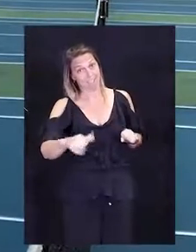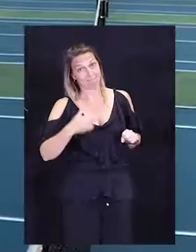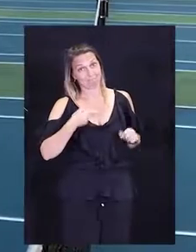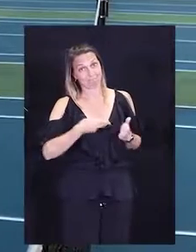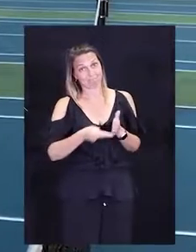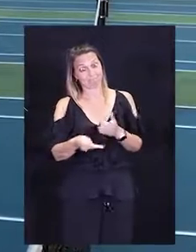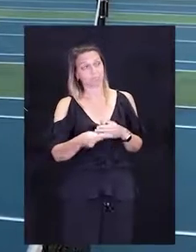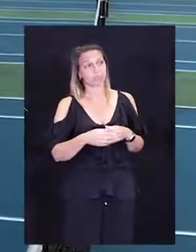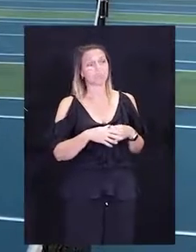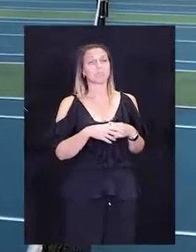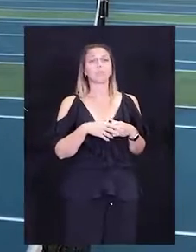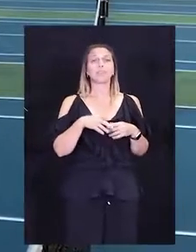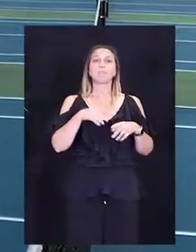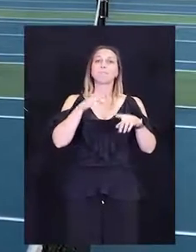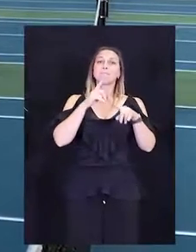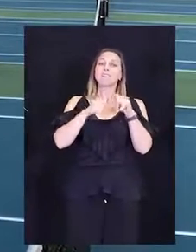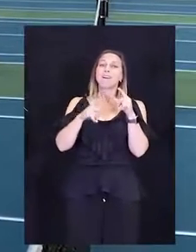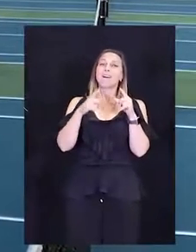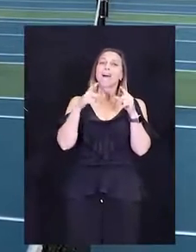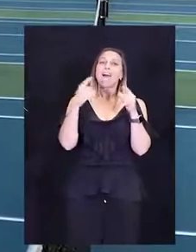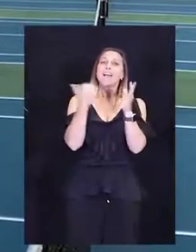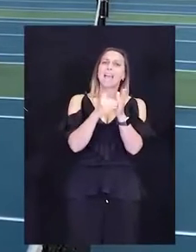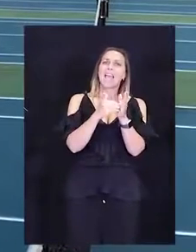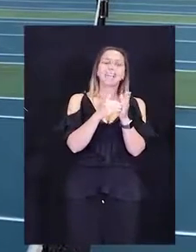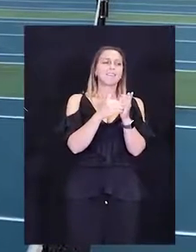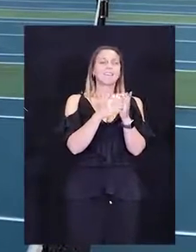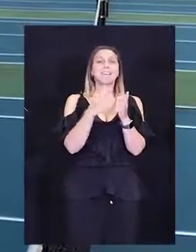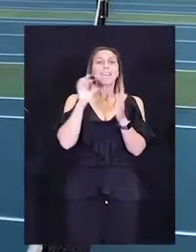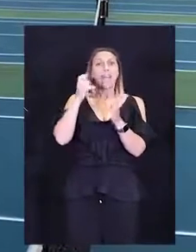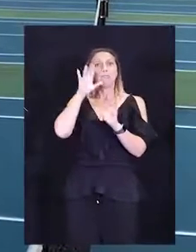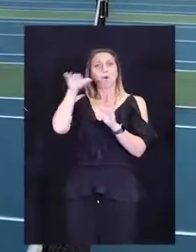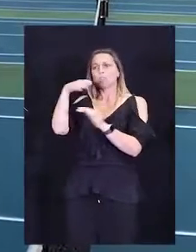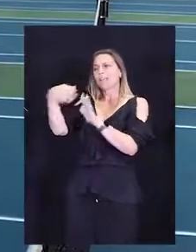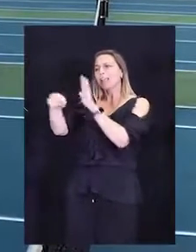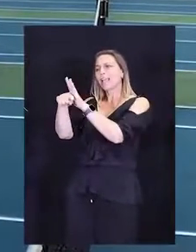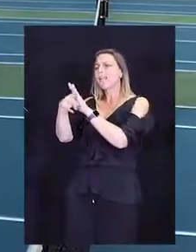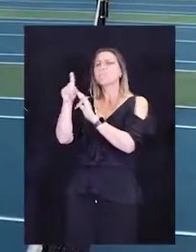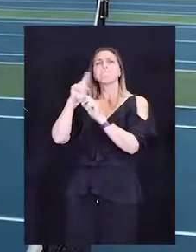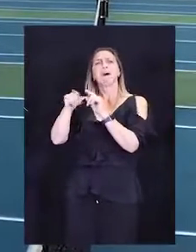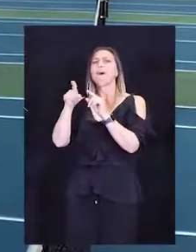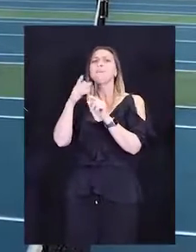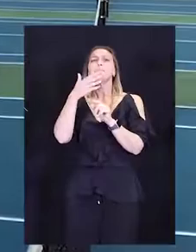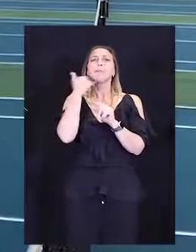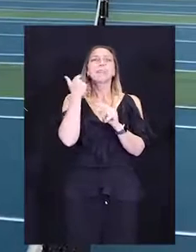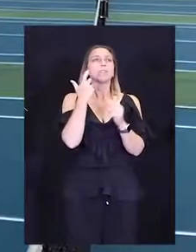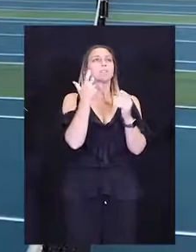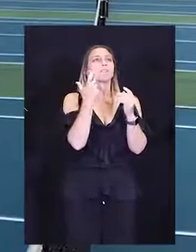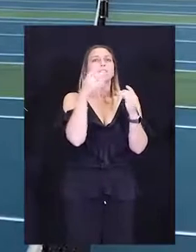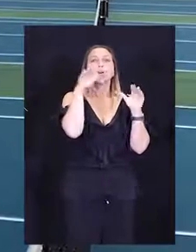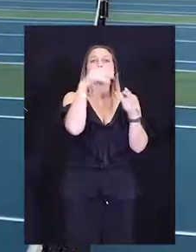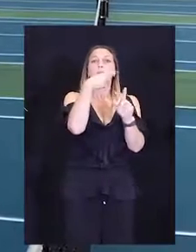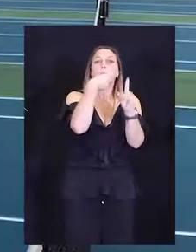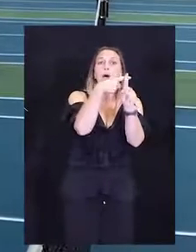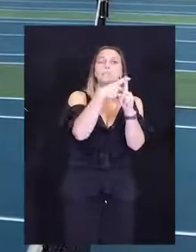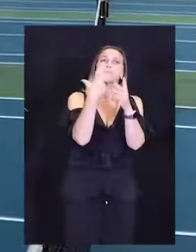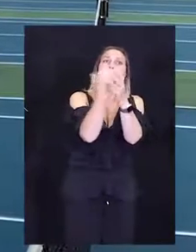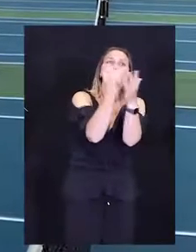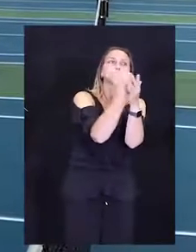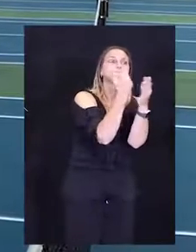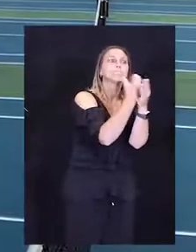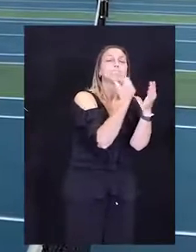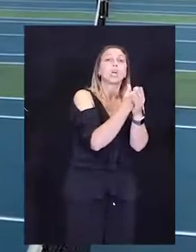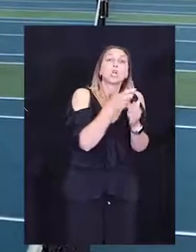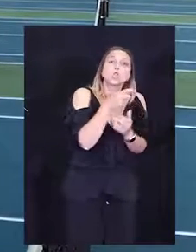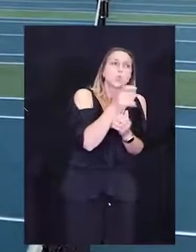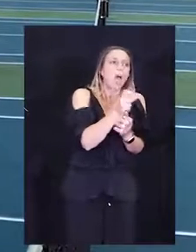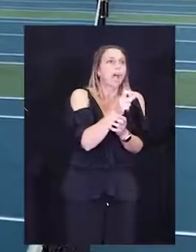brought about by change, offers endless potential for personal growth. As Alexander Graham Bell reminded us, doors will open, but it